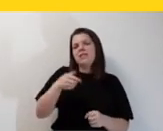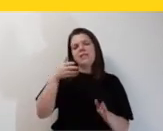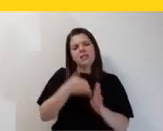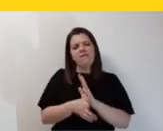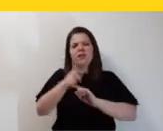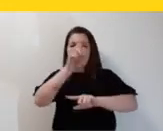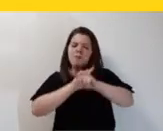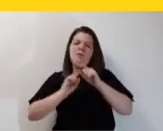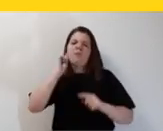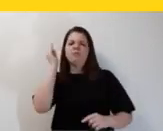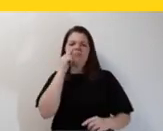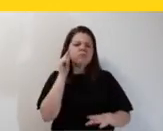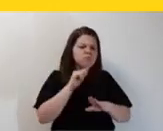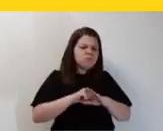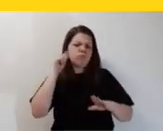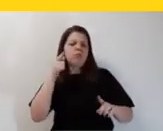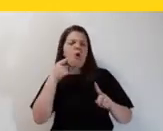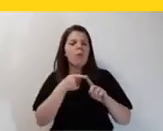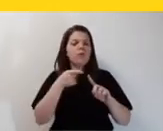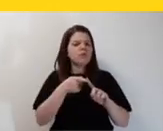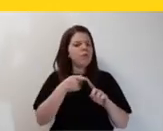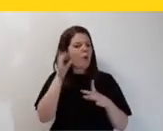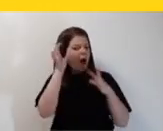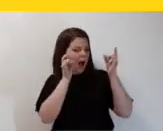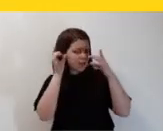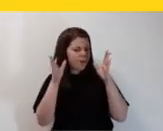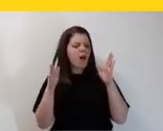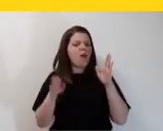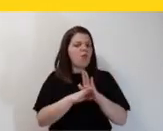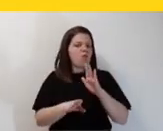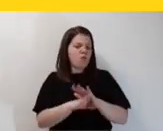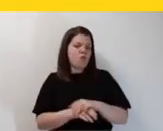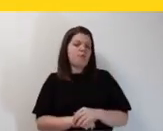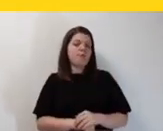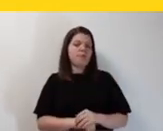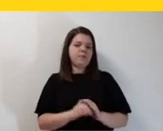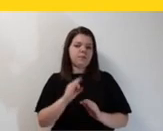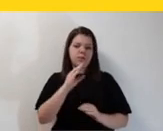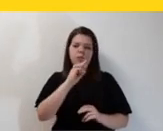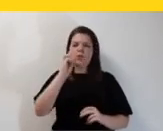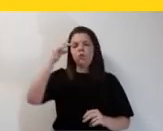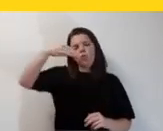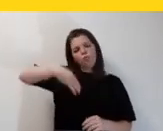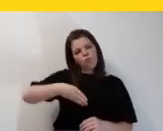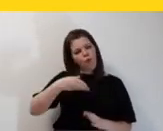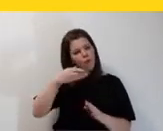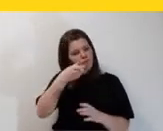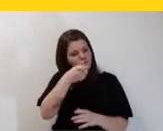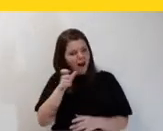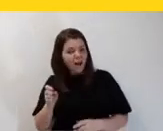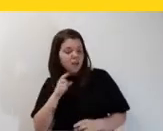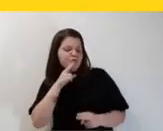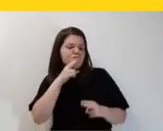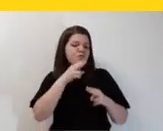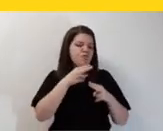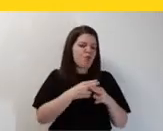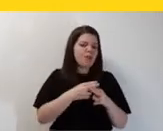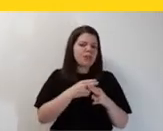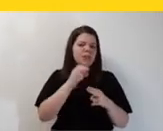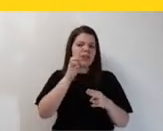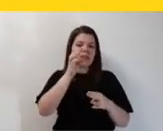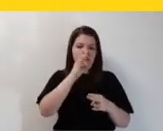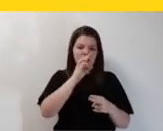weeks and they follow one another. Scrum is a framework on which we develop the Agiledu methodology in the